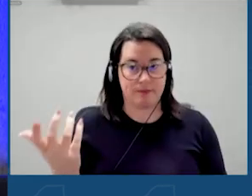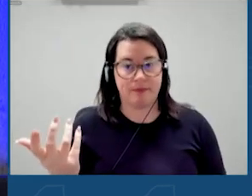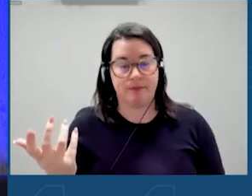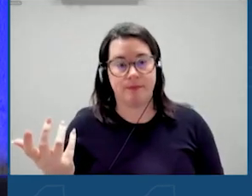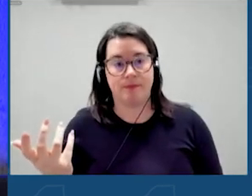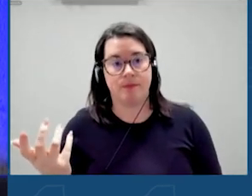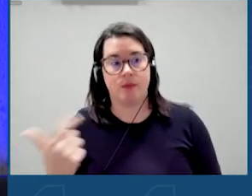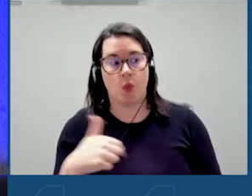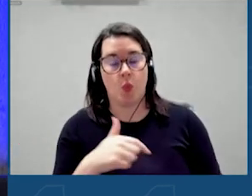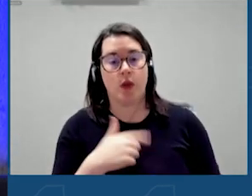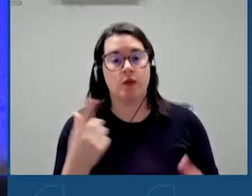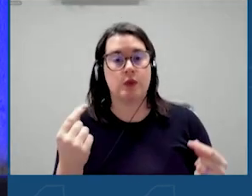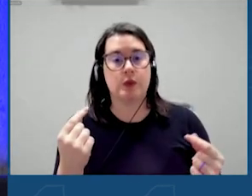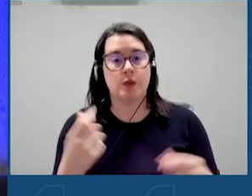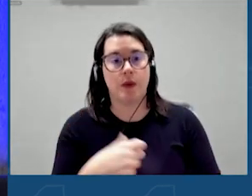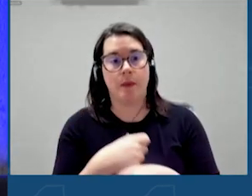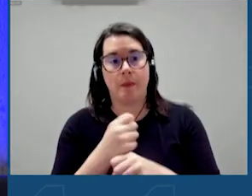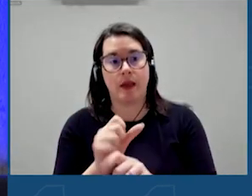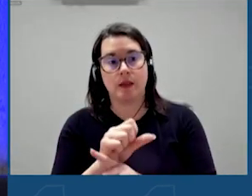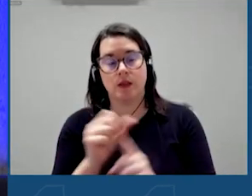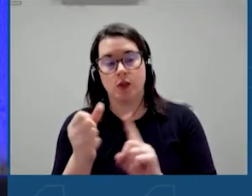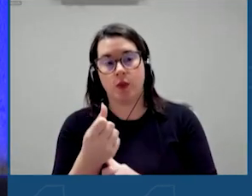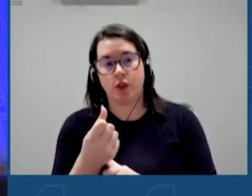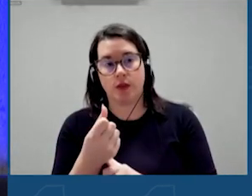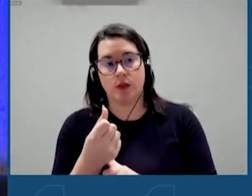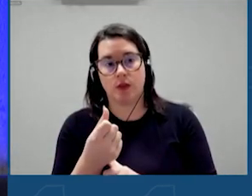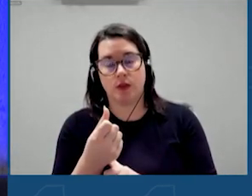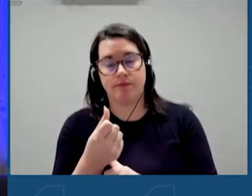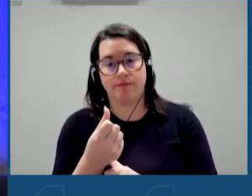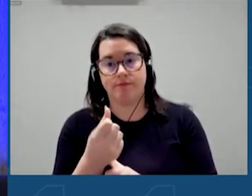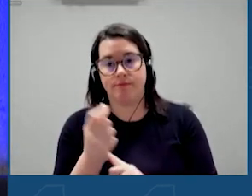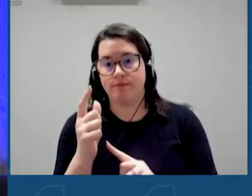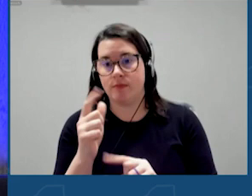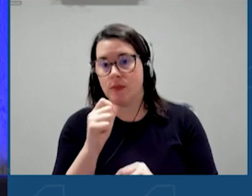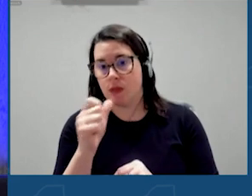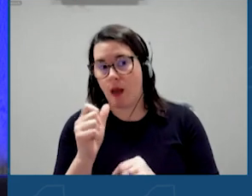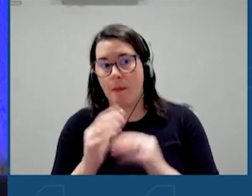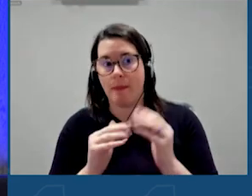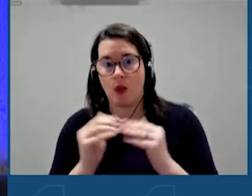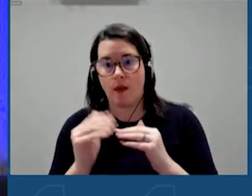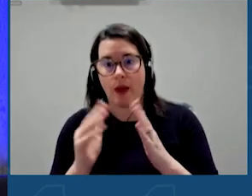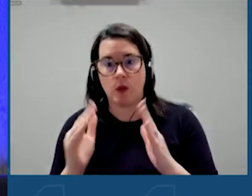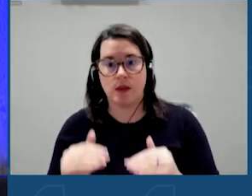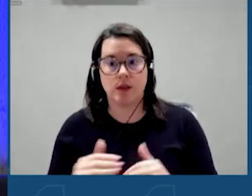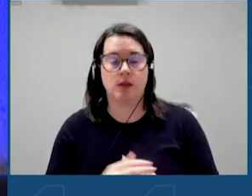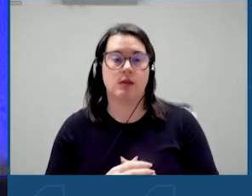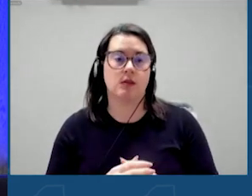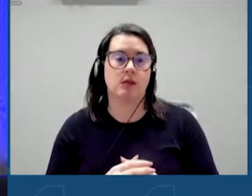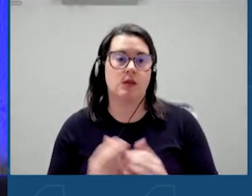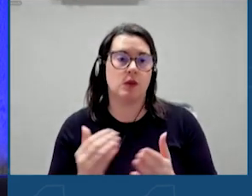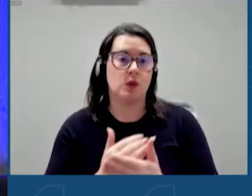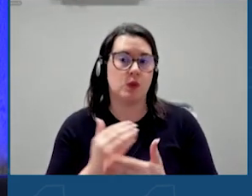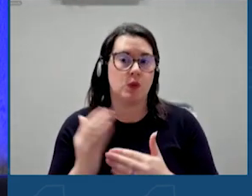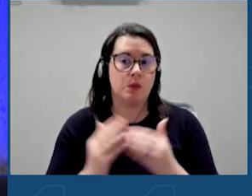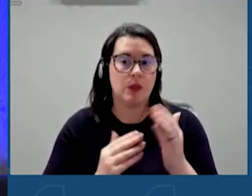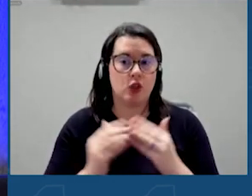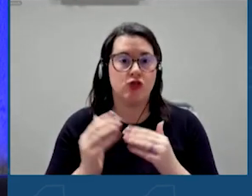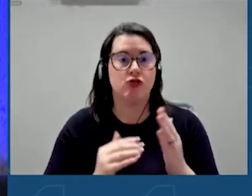we have done is create a situation. We failed to build the housing, create the housing, whether it's new builds,